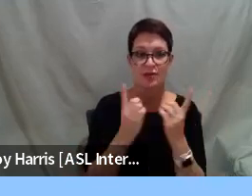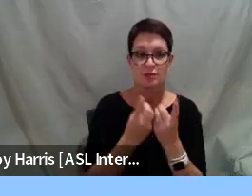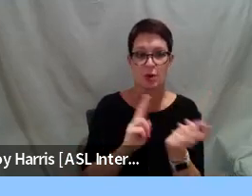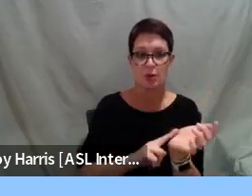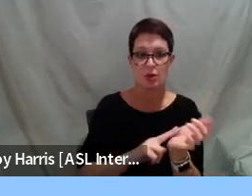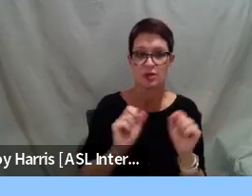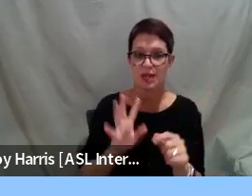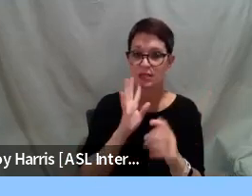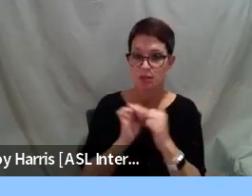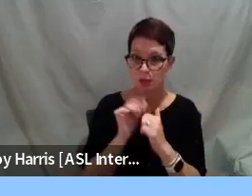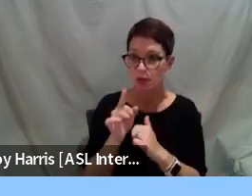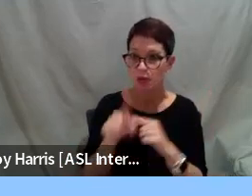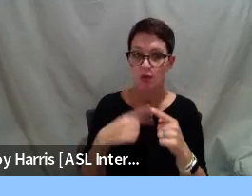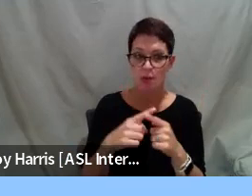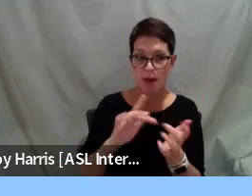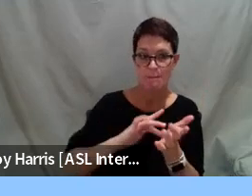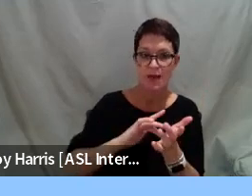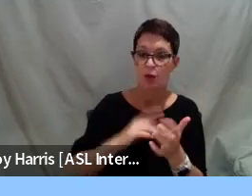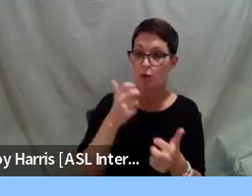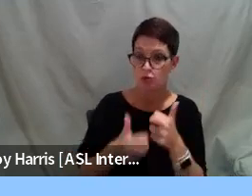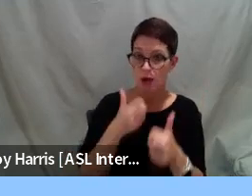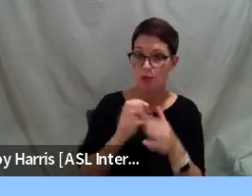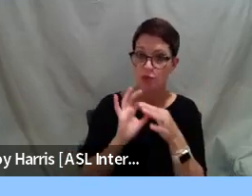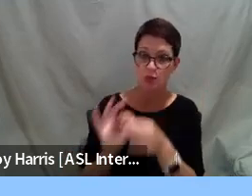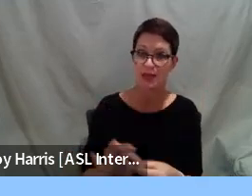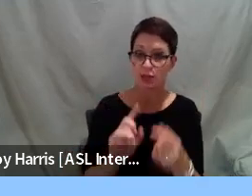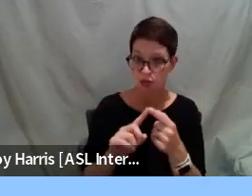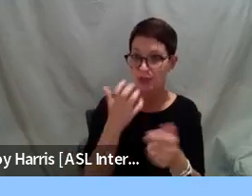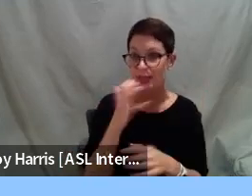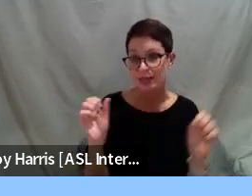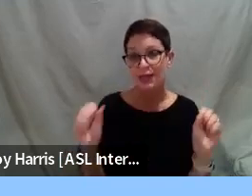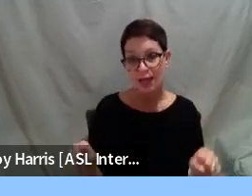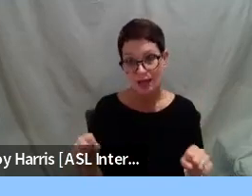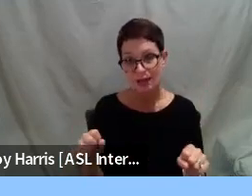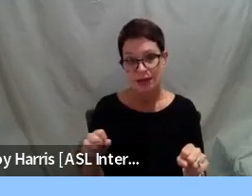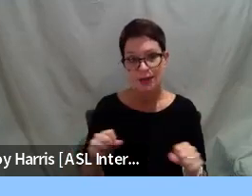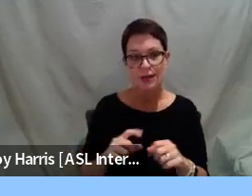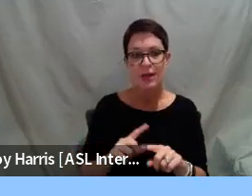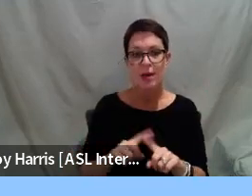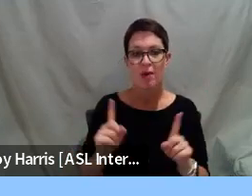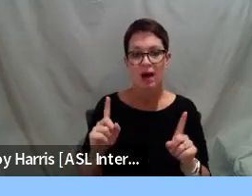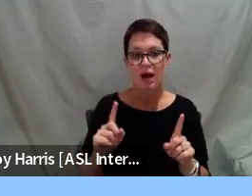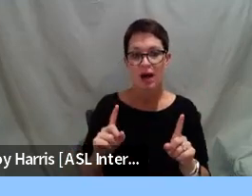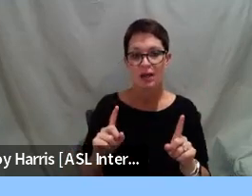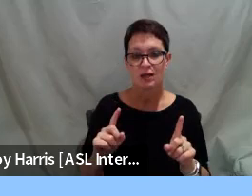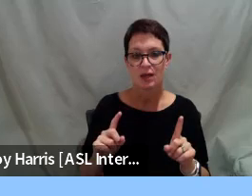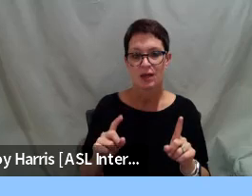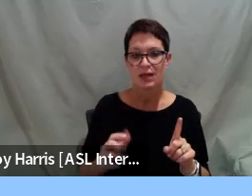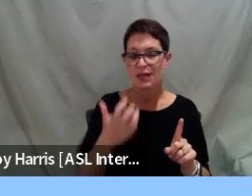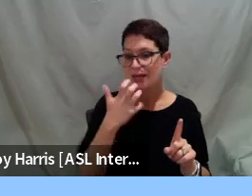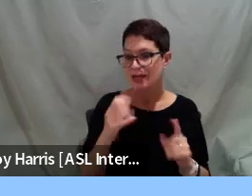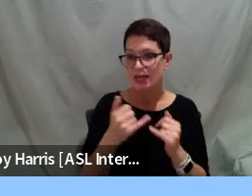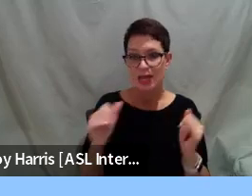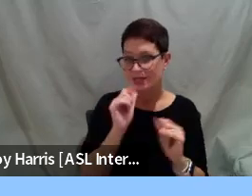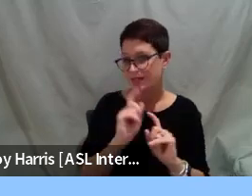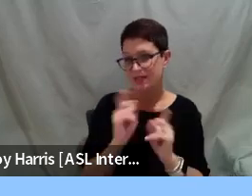nurses can speak with you about medical problems related to the heat. But the heat line does not give